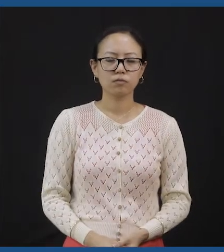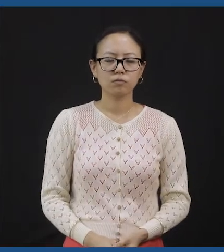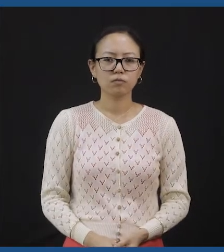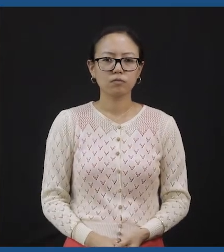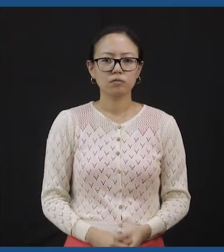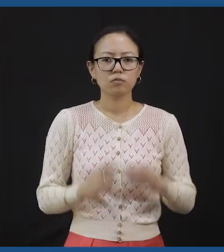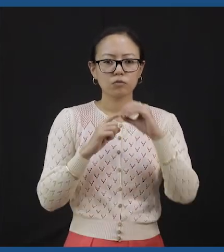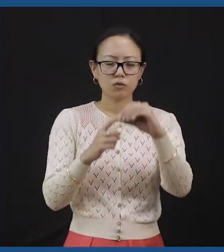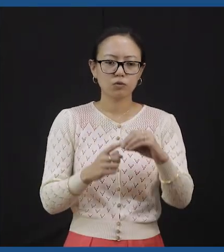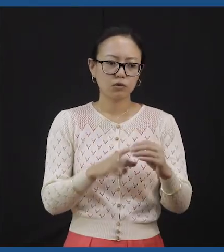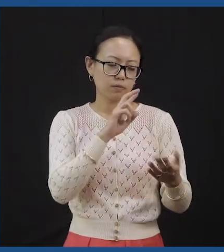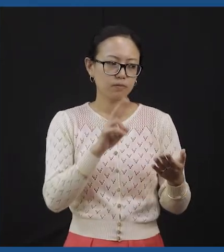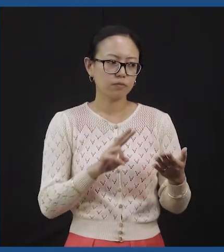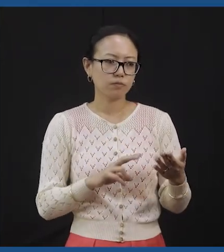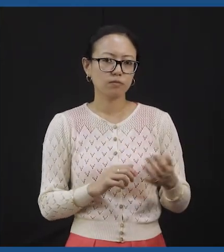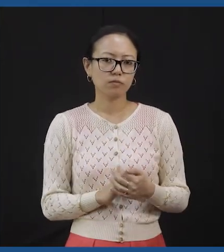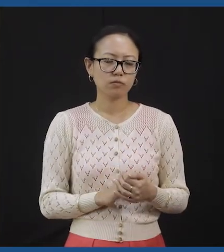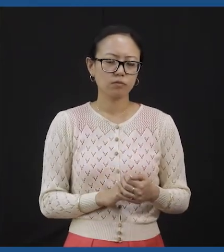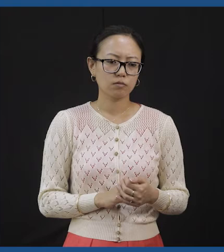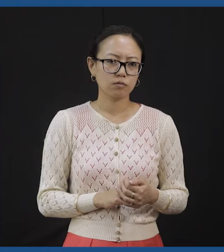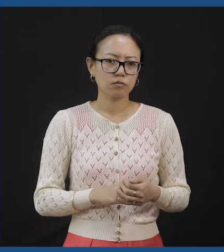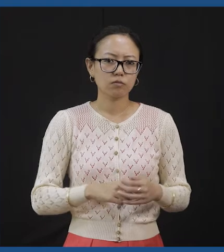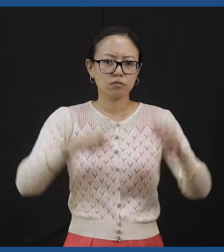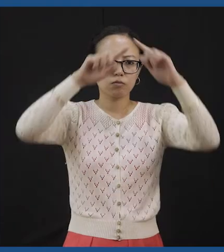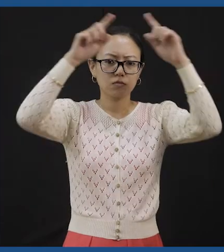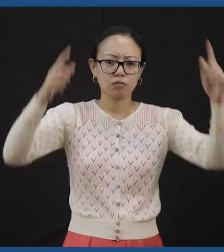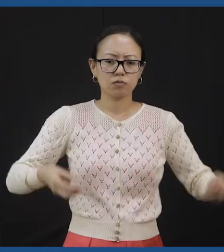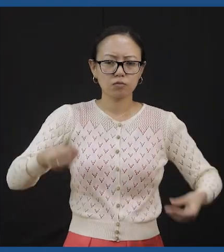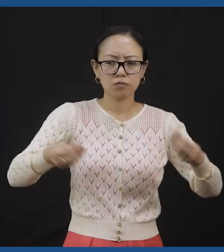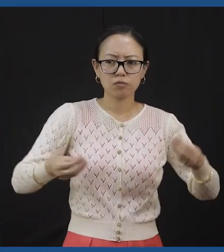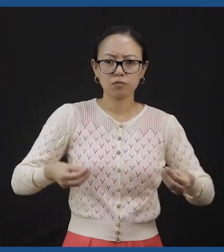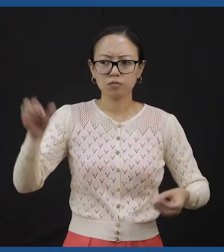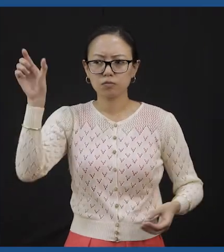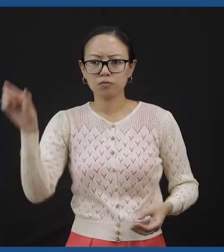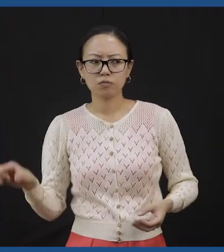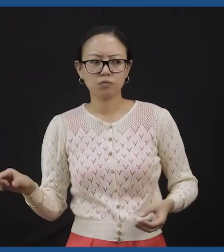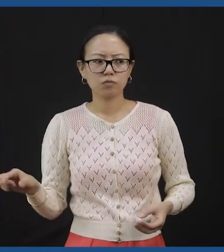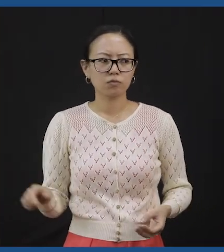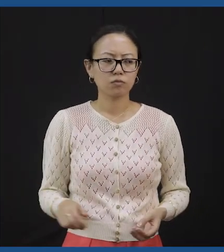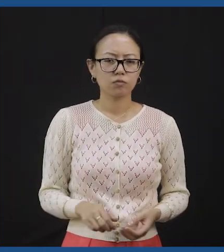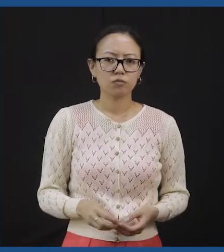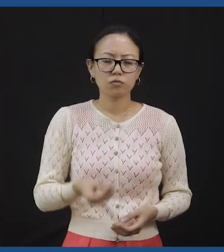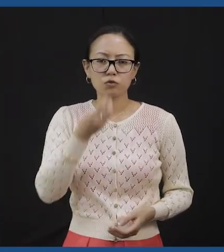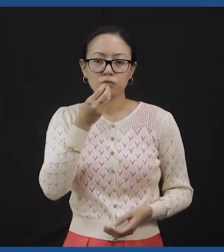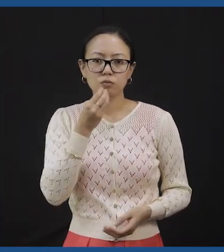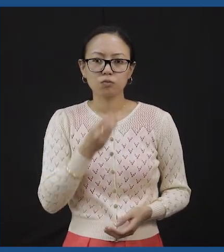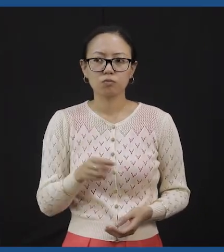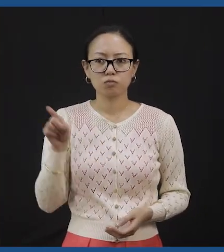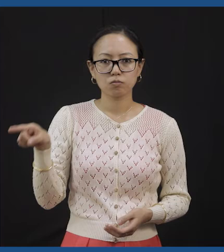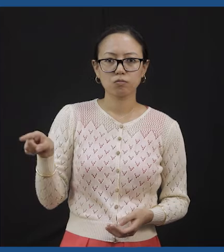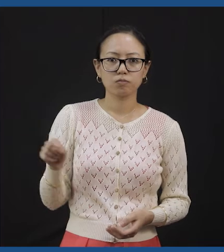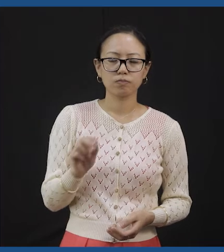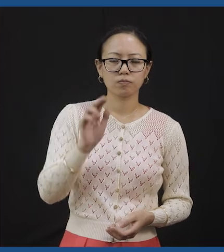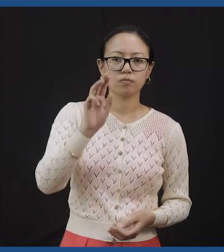Let's read the question. 1. A shopkeeper had 35 bananas in the morning, and